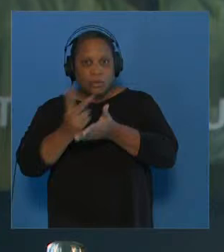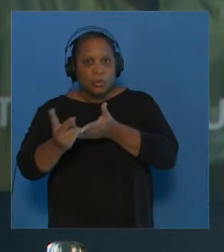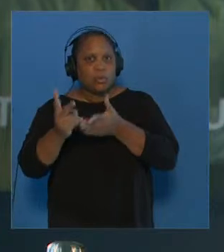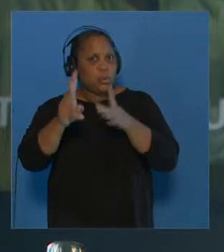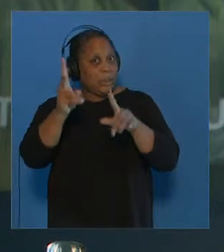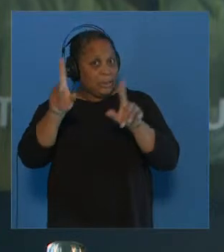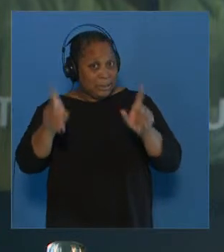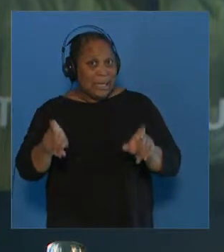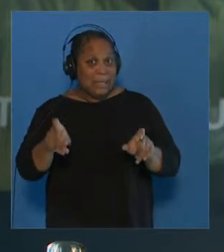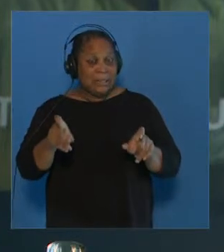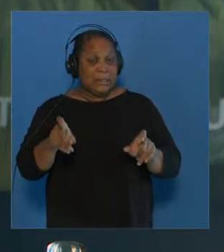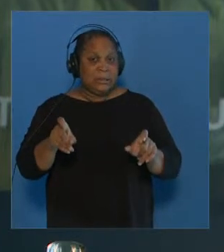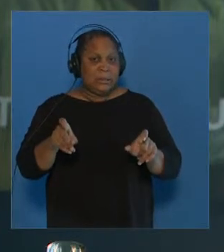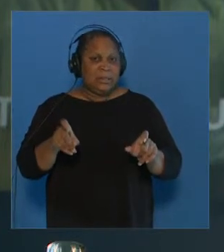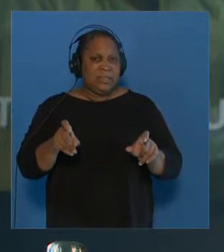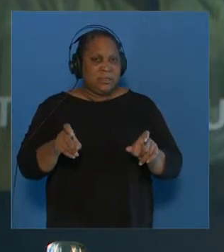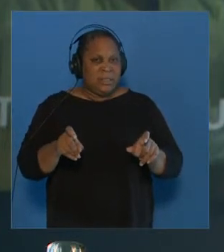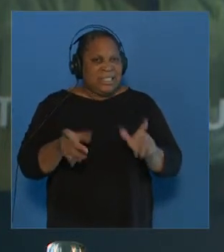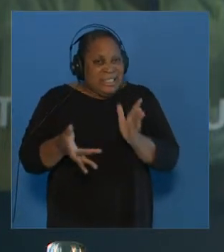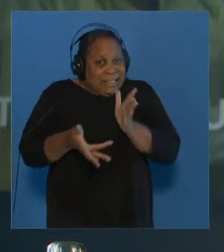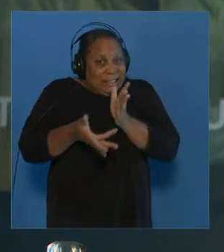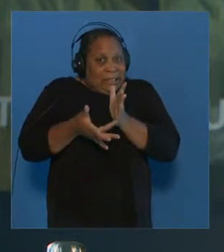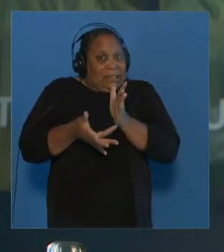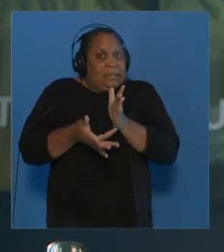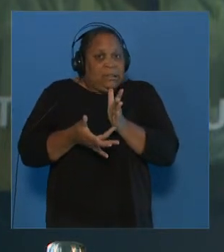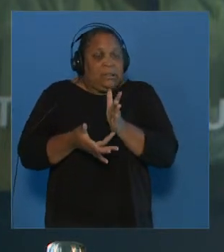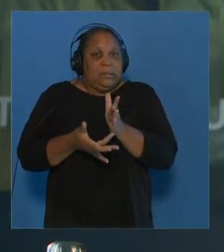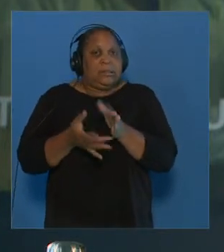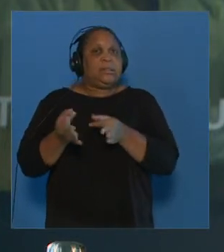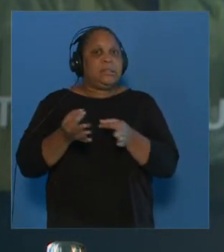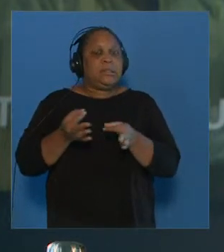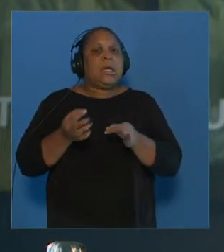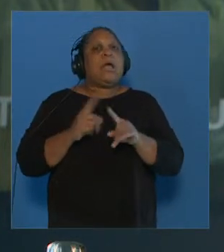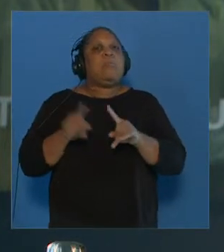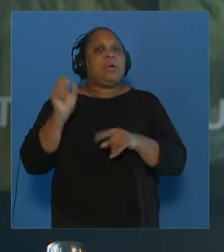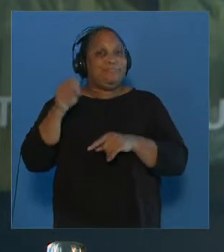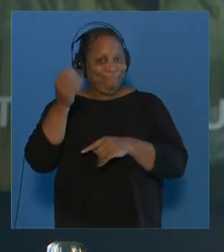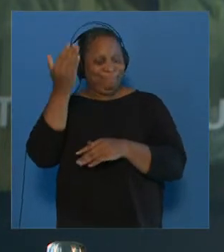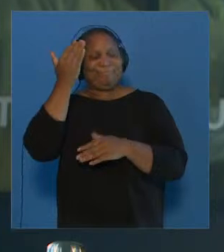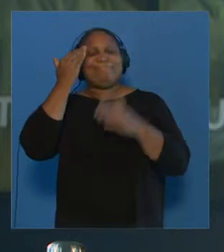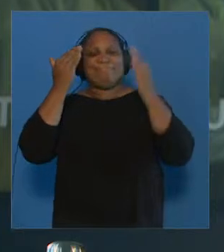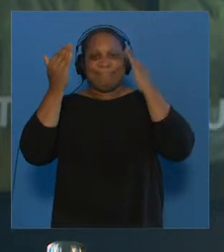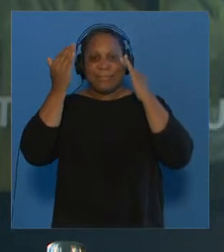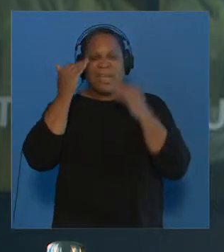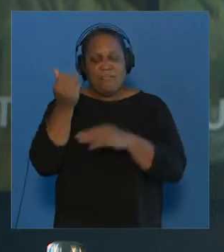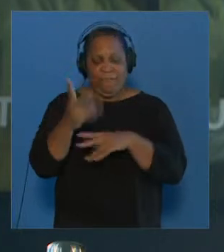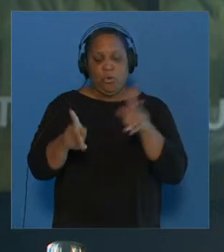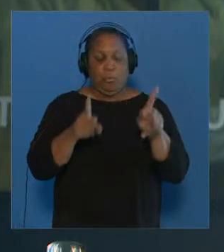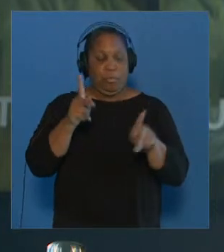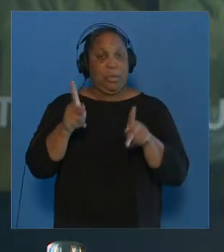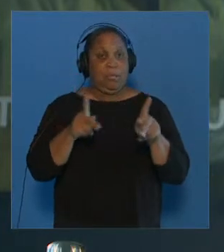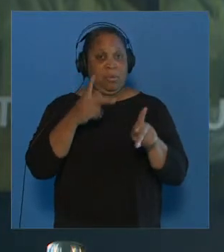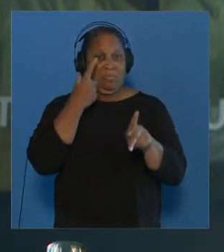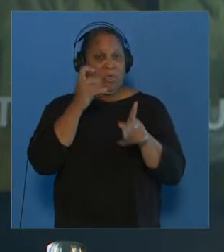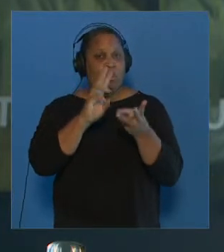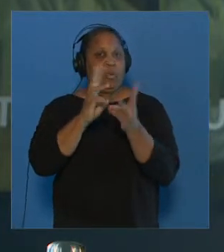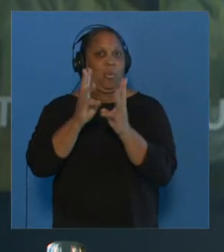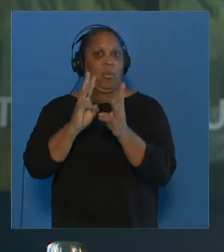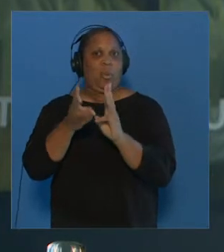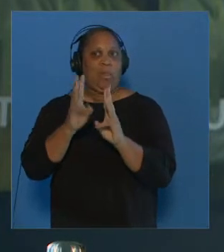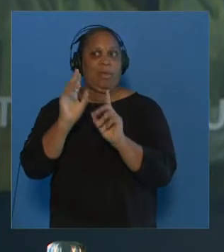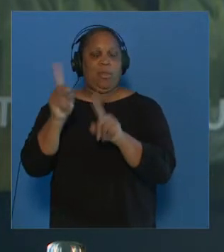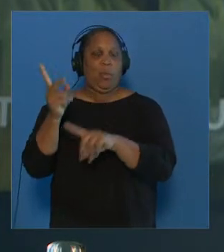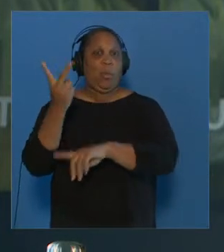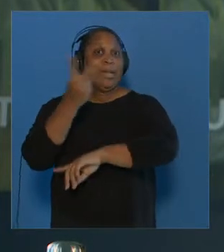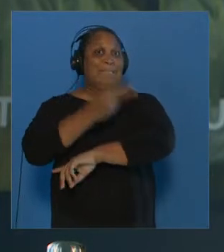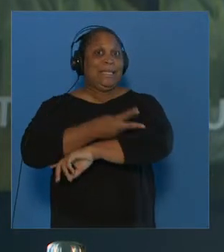is. So it's quite technical. We are aware that there were a few persons that, because of the weather, they went on day